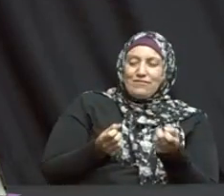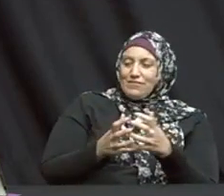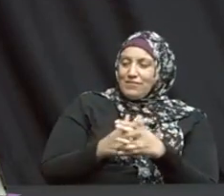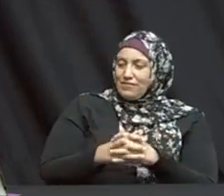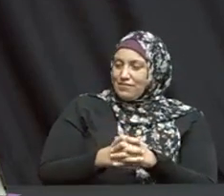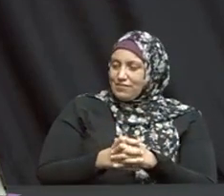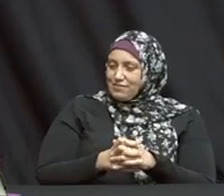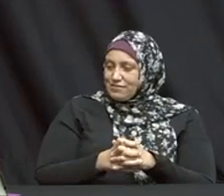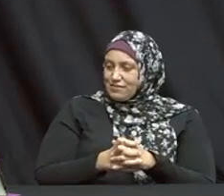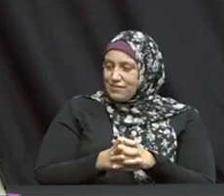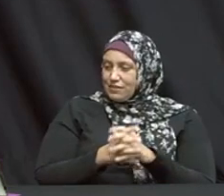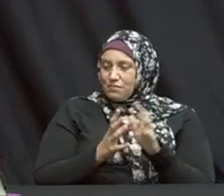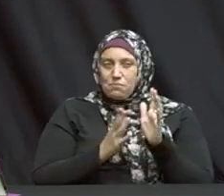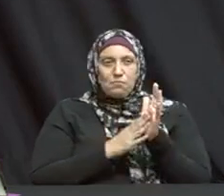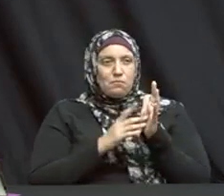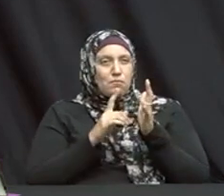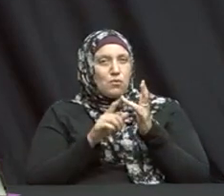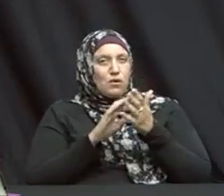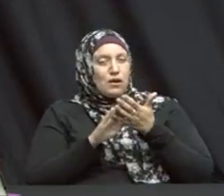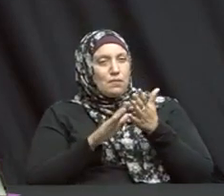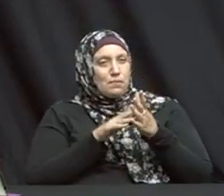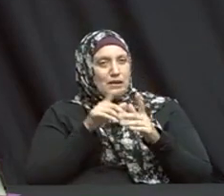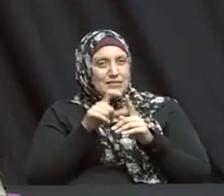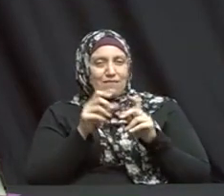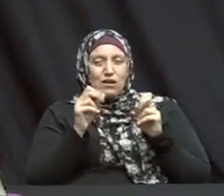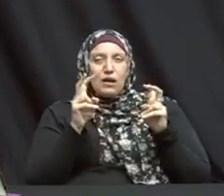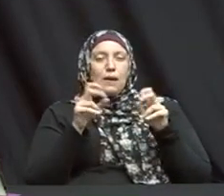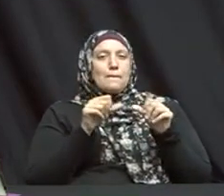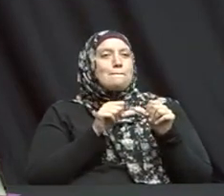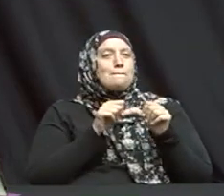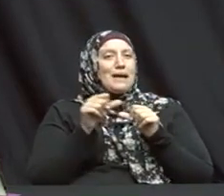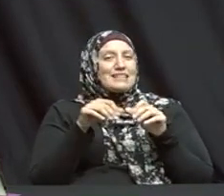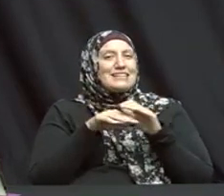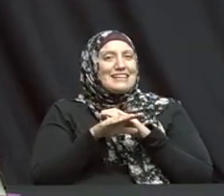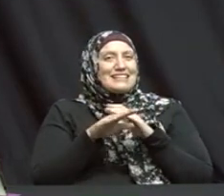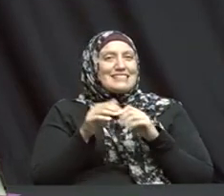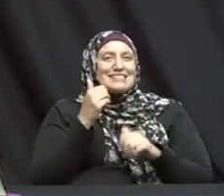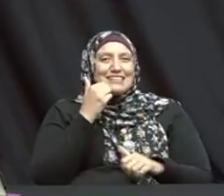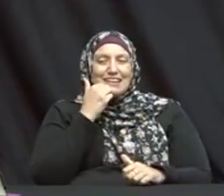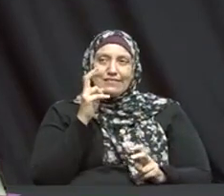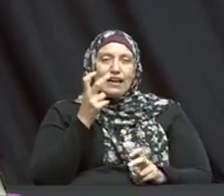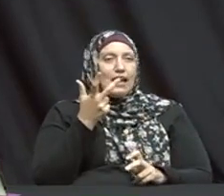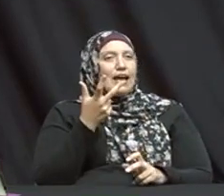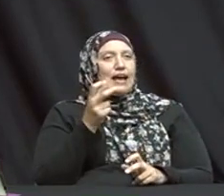date in the testamentary trust, which can go up to 80 years. Yeah, 80 years. It's a long time. Yeah.